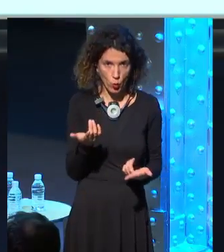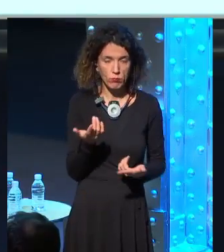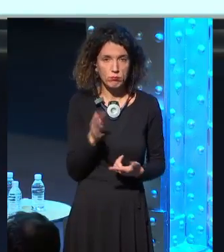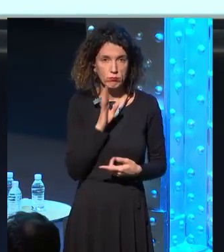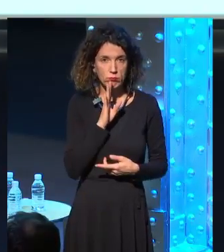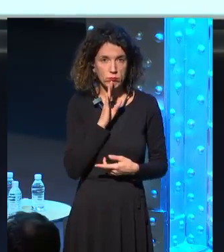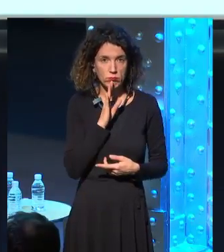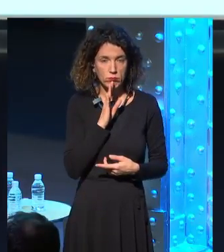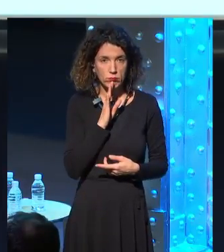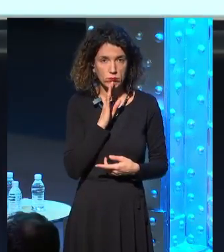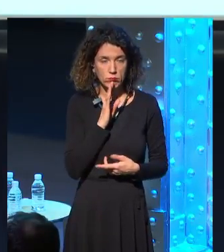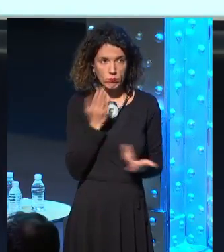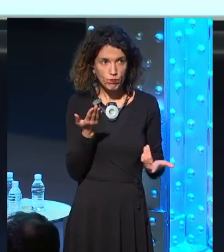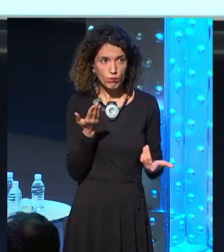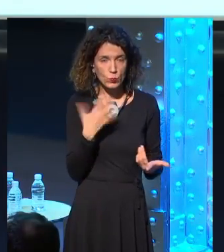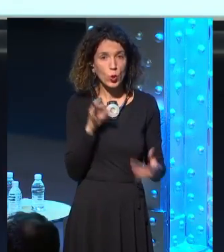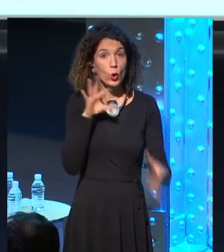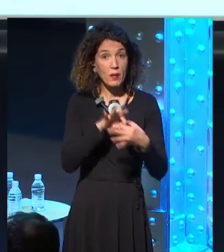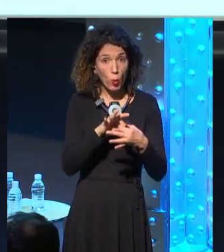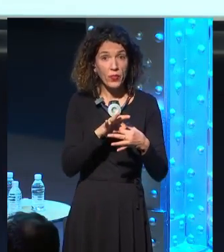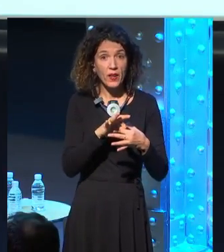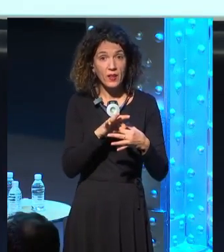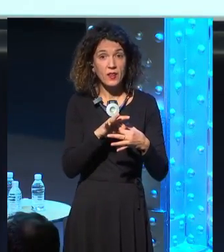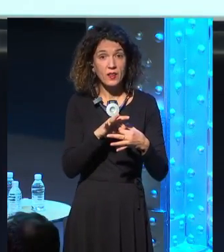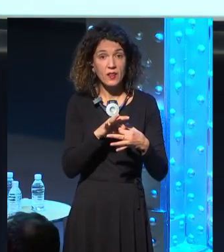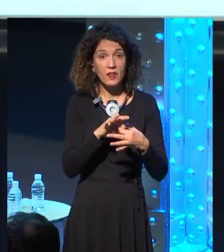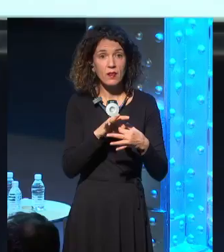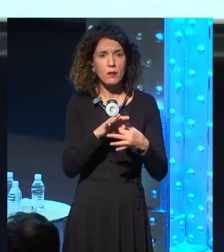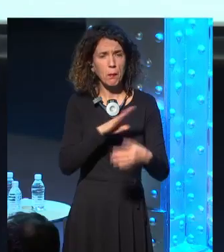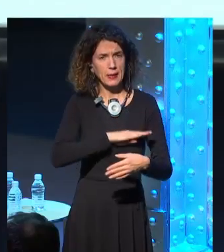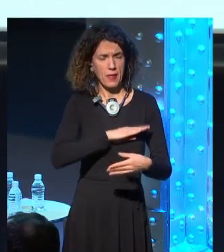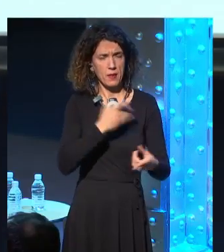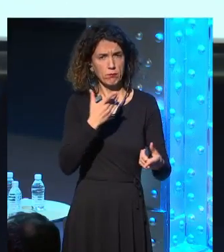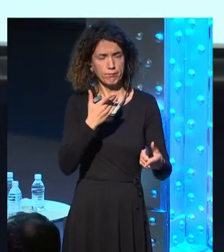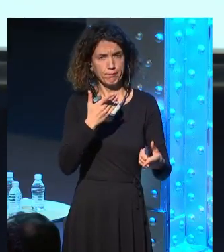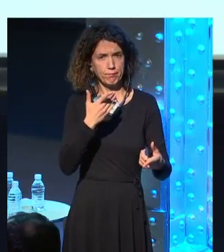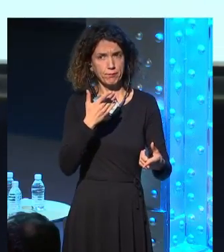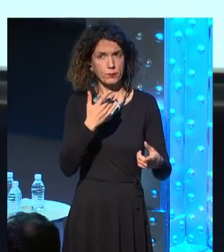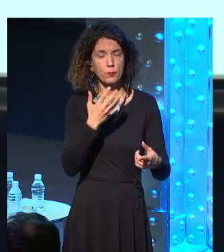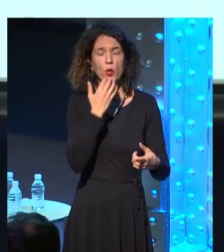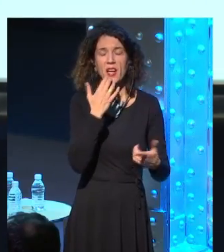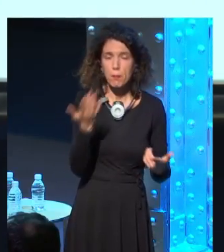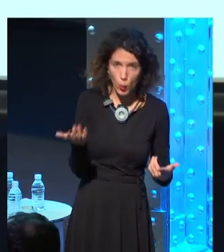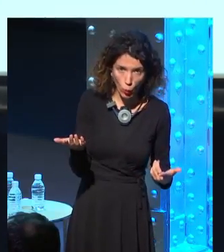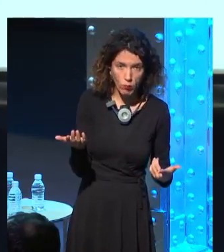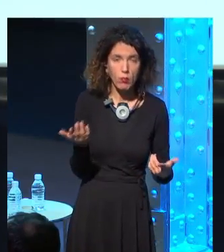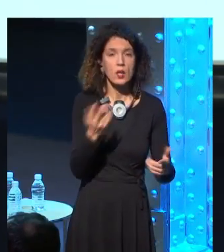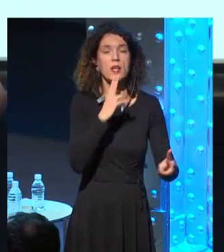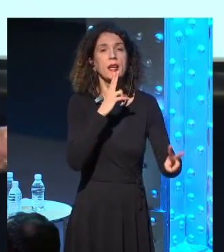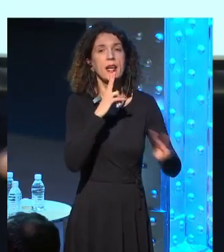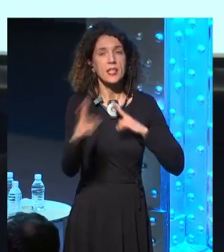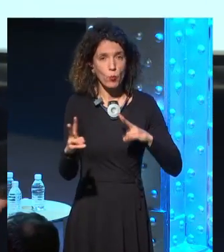They correspond fairly well with even measures of smiling or biochemistry or neurophysiology. So they do